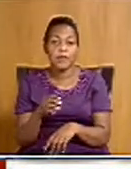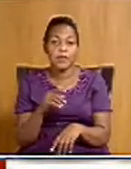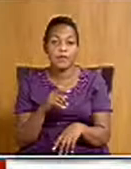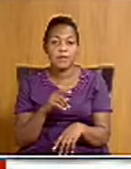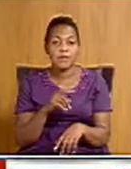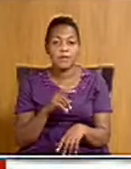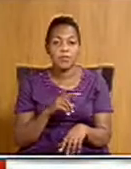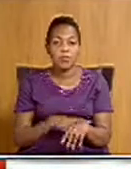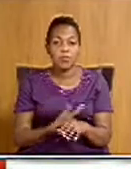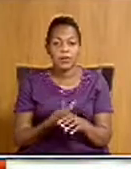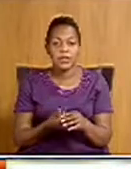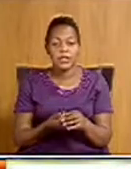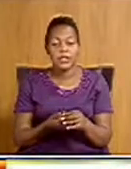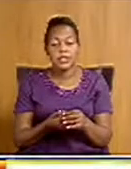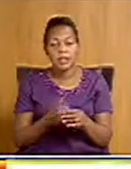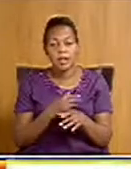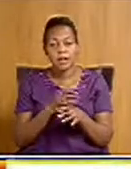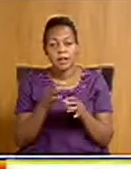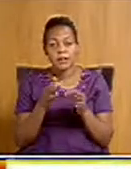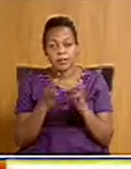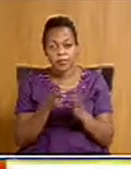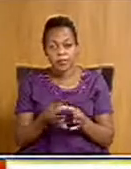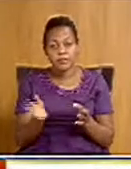residual lockdown is removed.